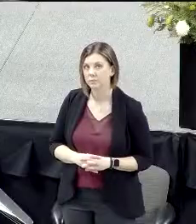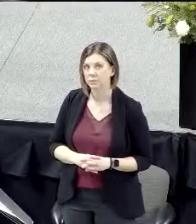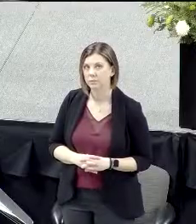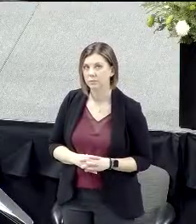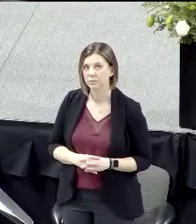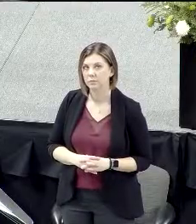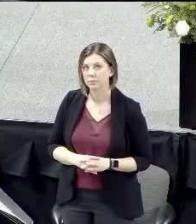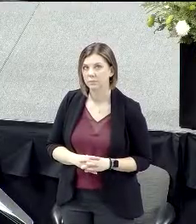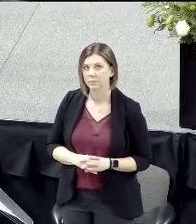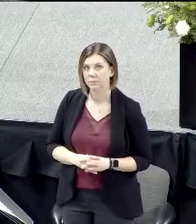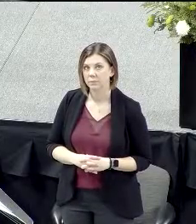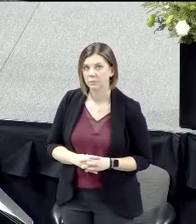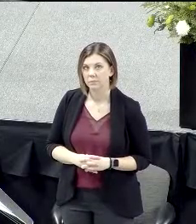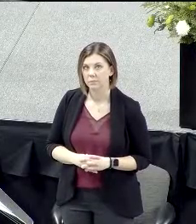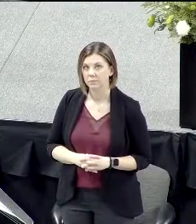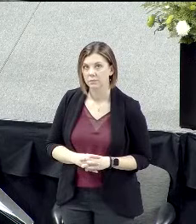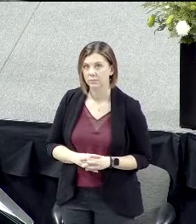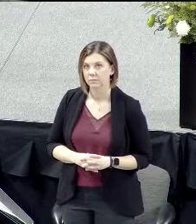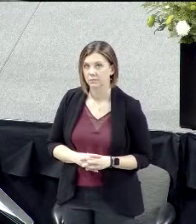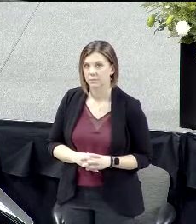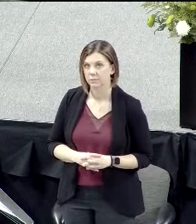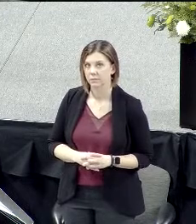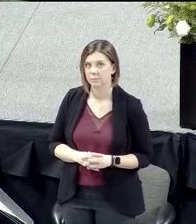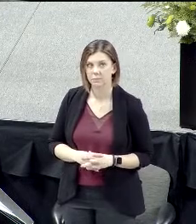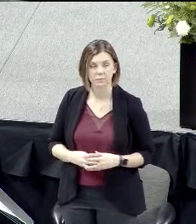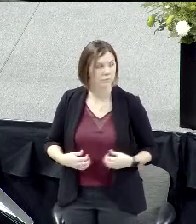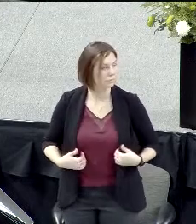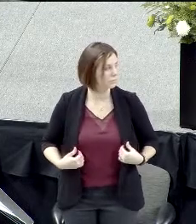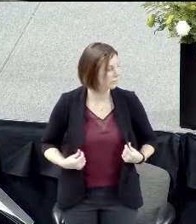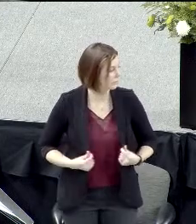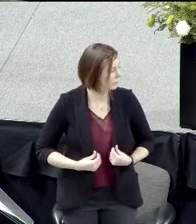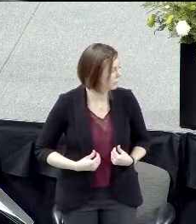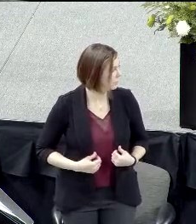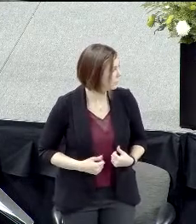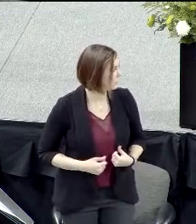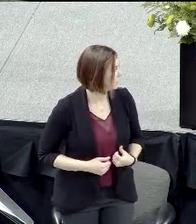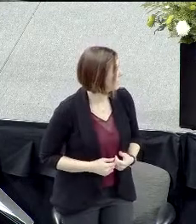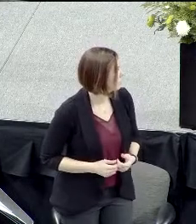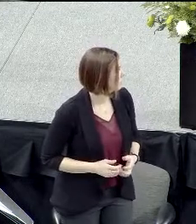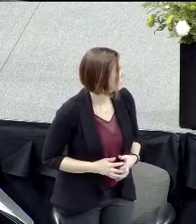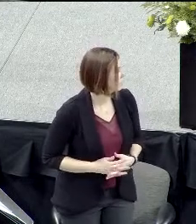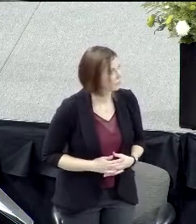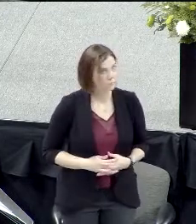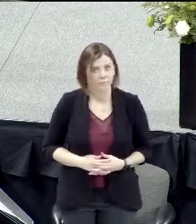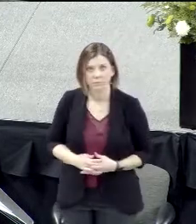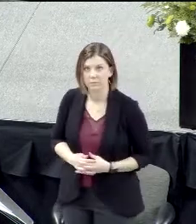I need a moment. Thank you for those words. Thank you.